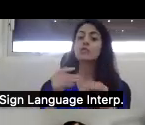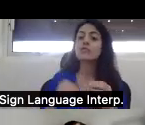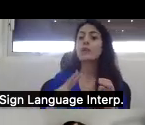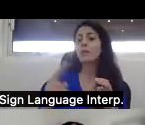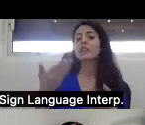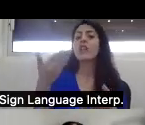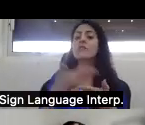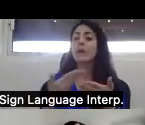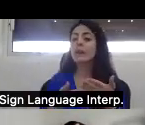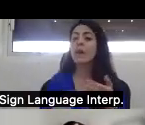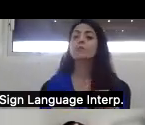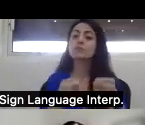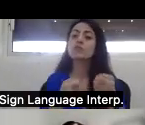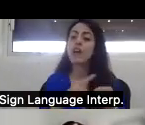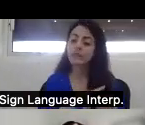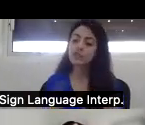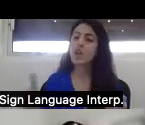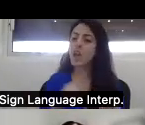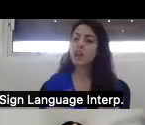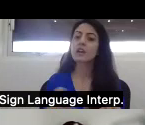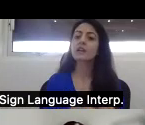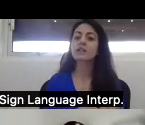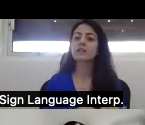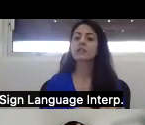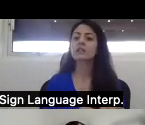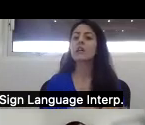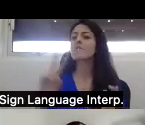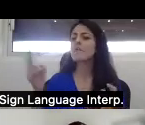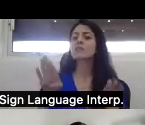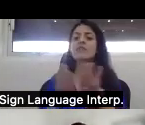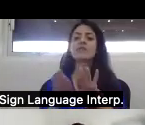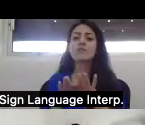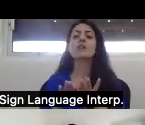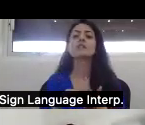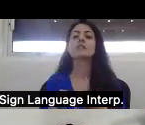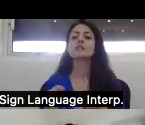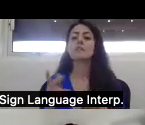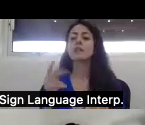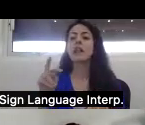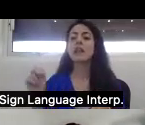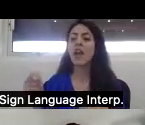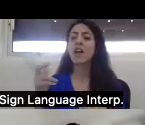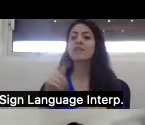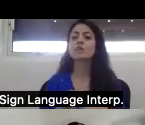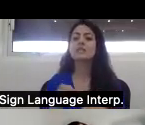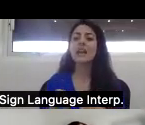Zakat, UNRWA provides as well for Palestine refugees. For old